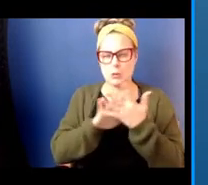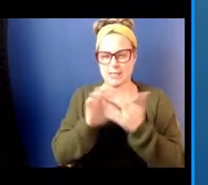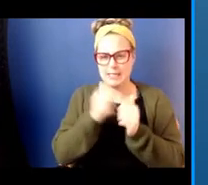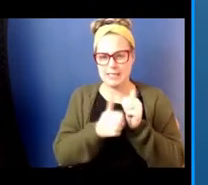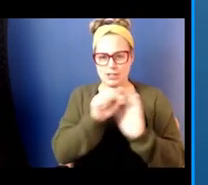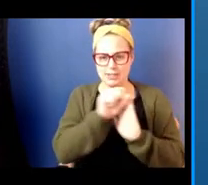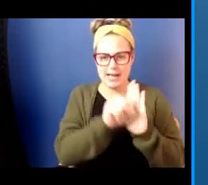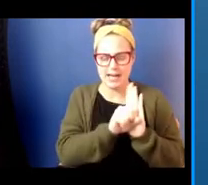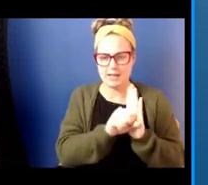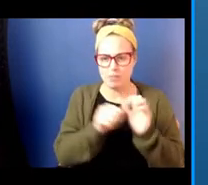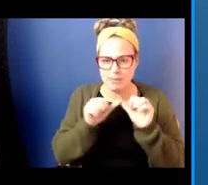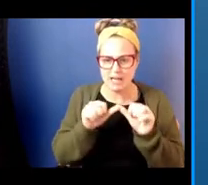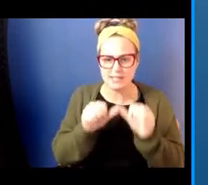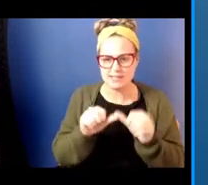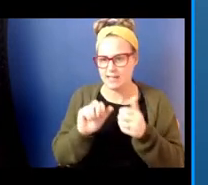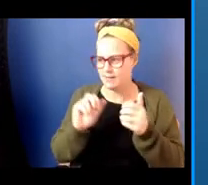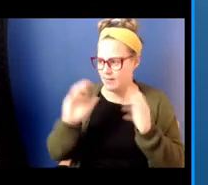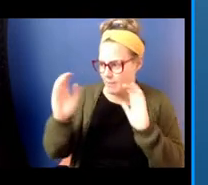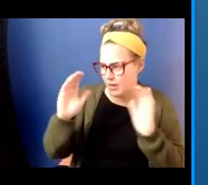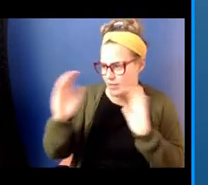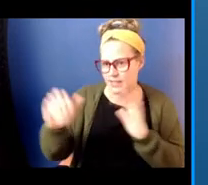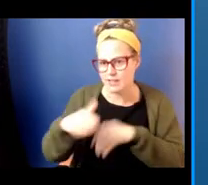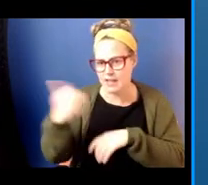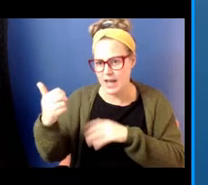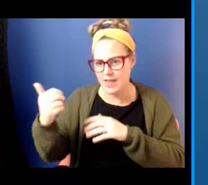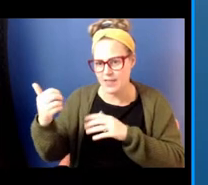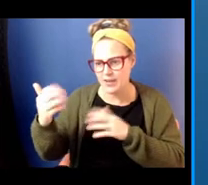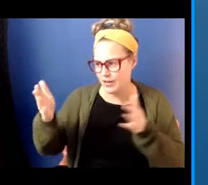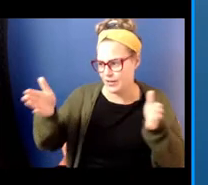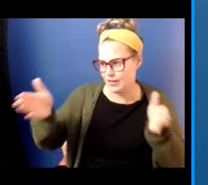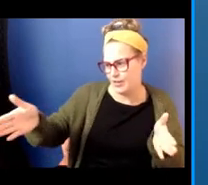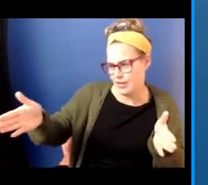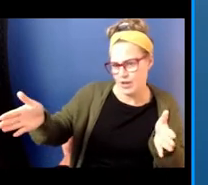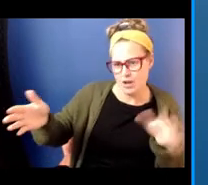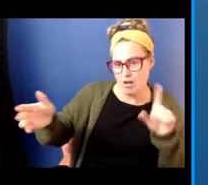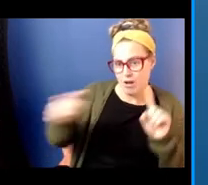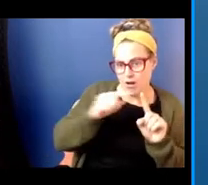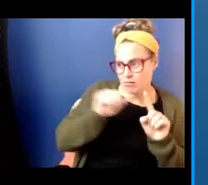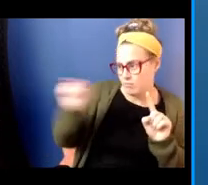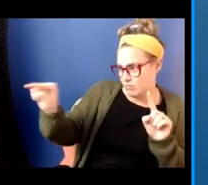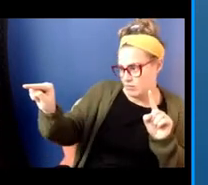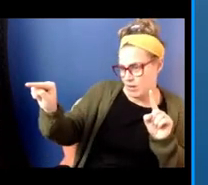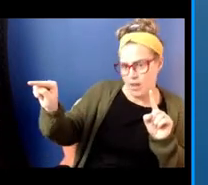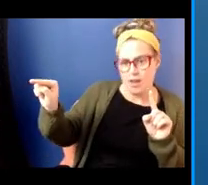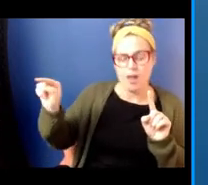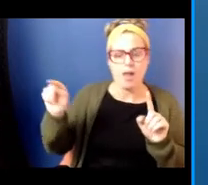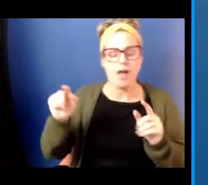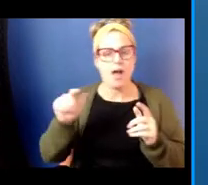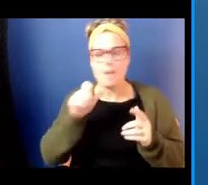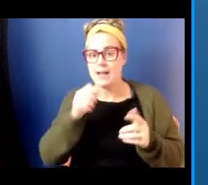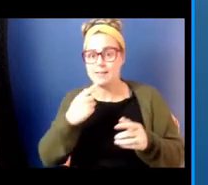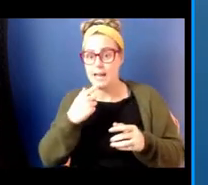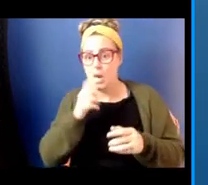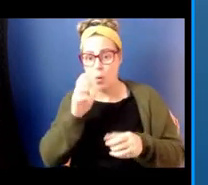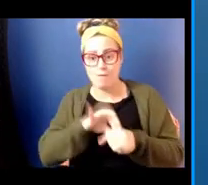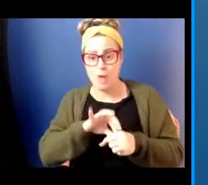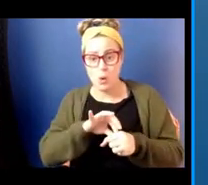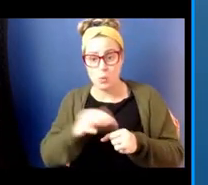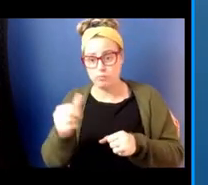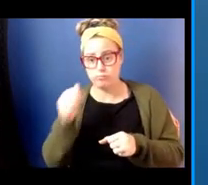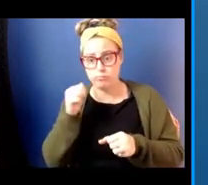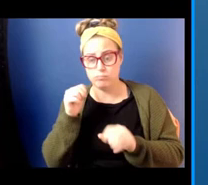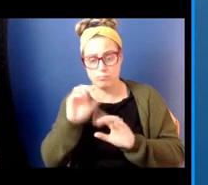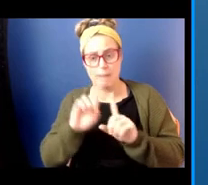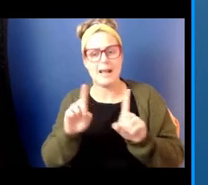with the other side and getting divided press but I'm not saying I won't vote for it I'm just saying I have reservations about it